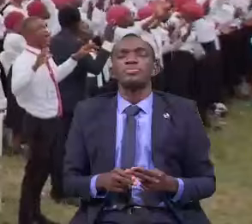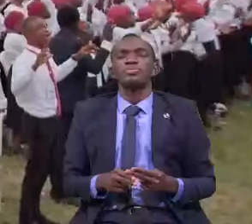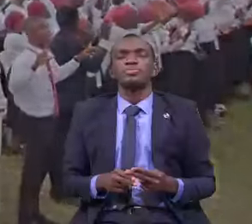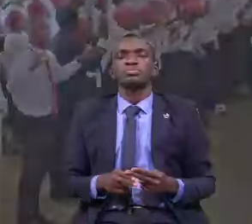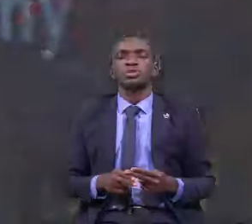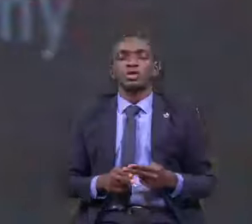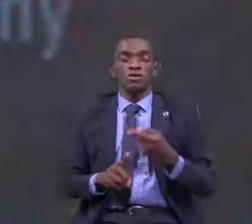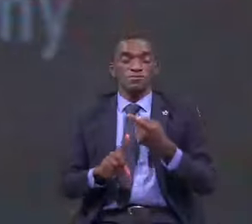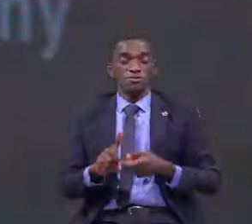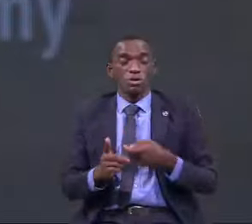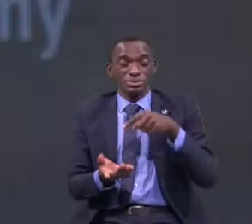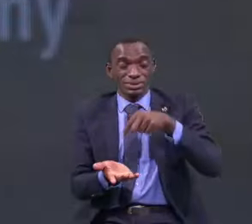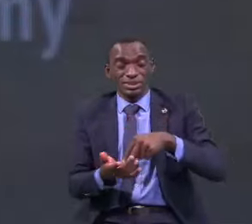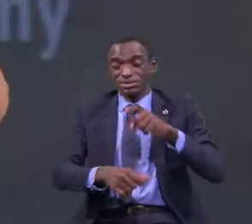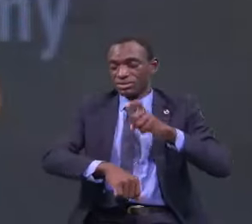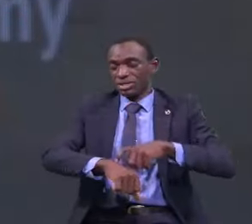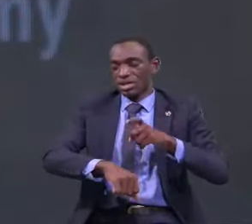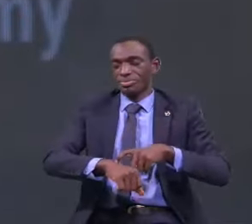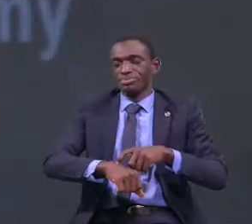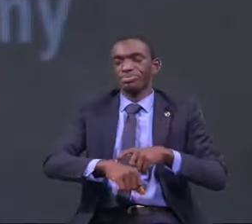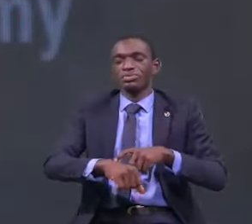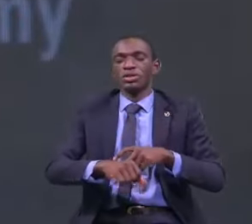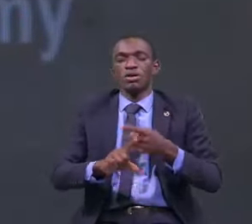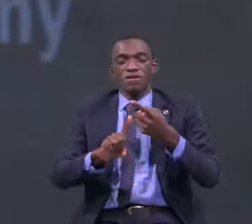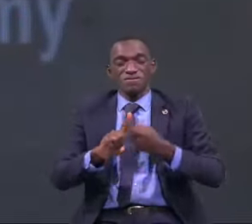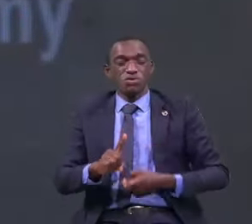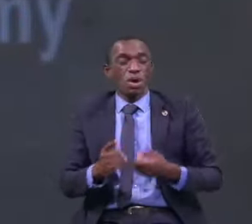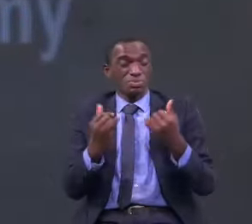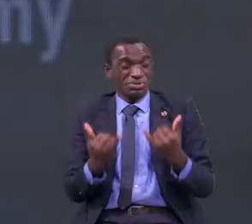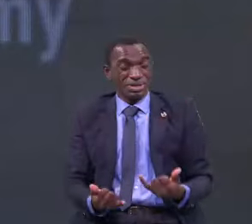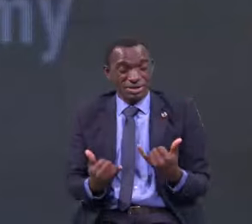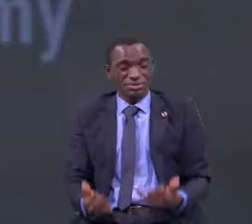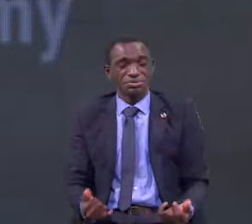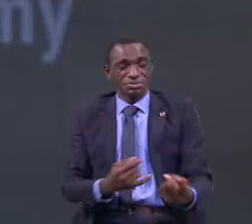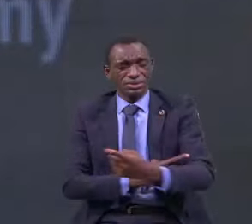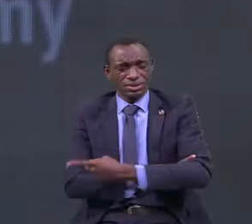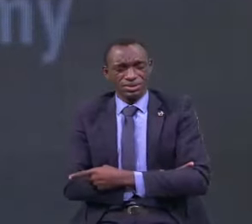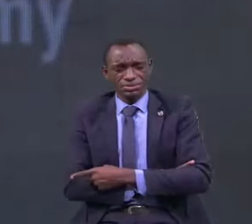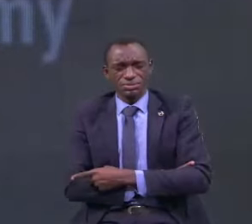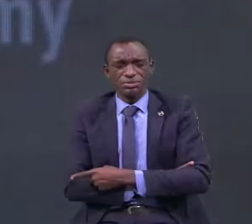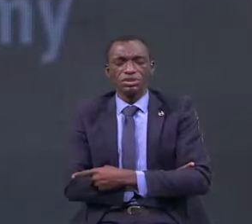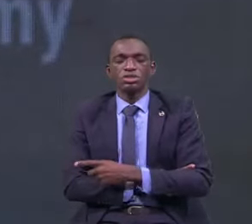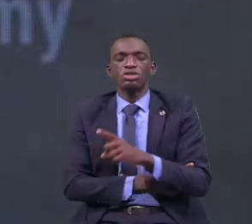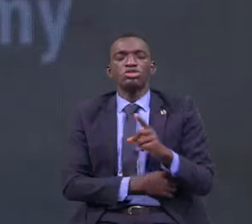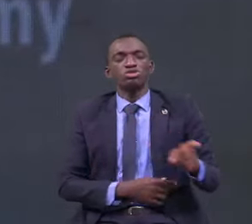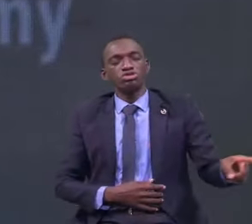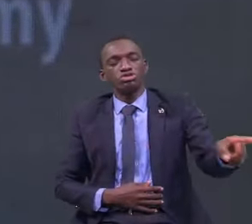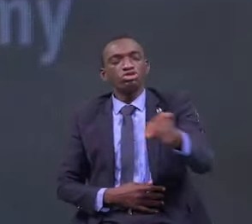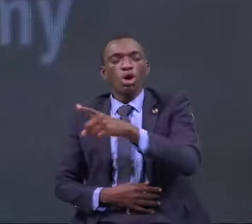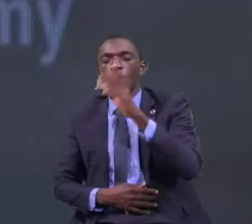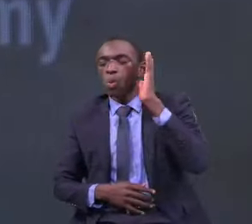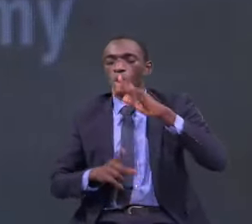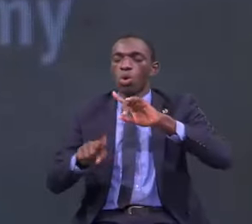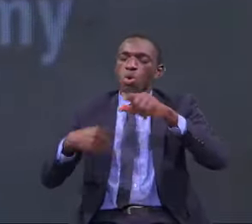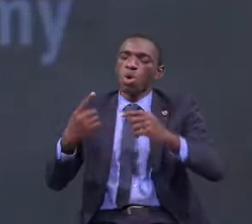From this moment, from this day, you will go up, you